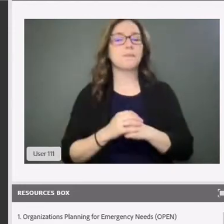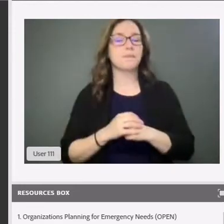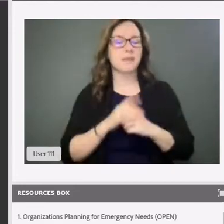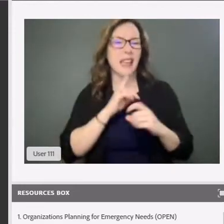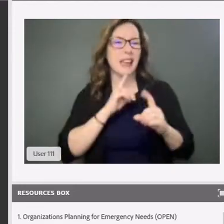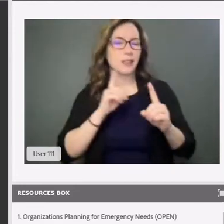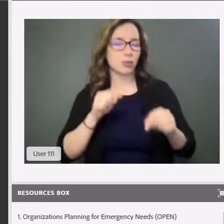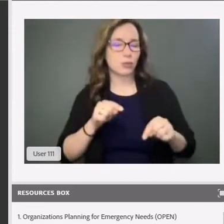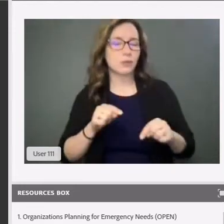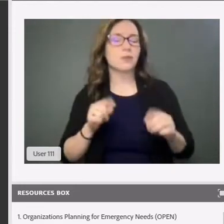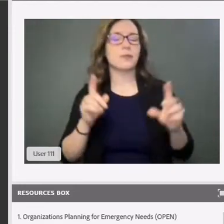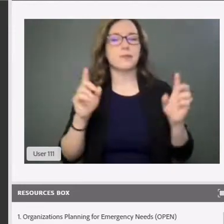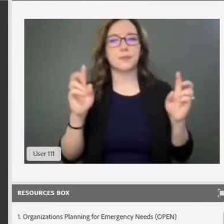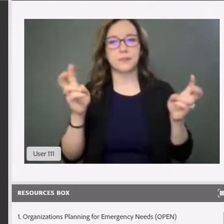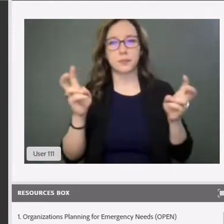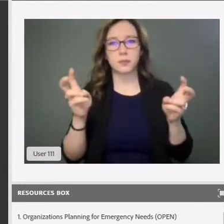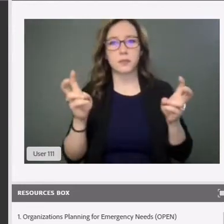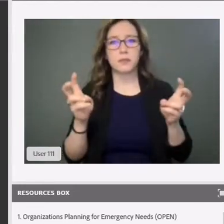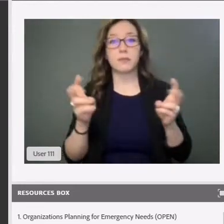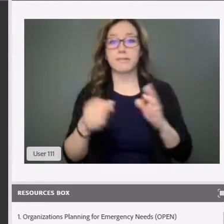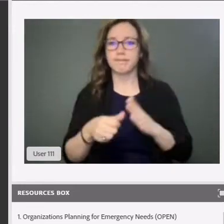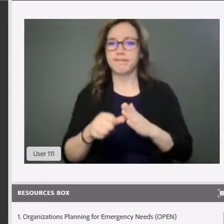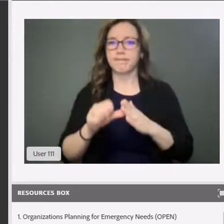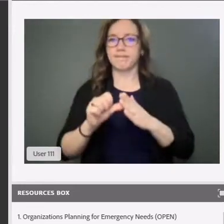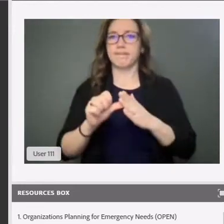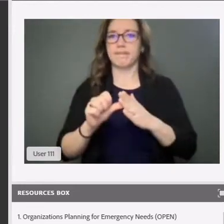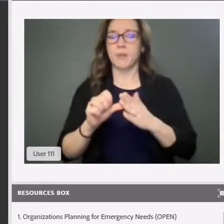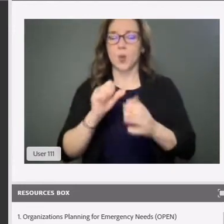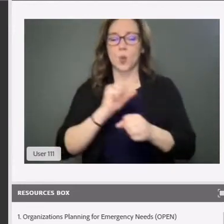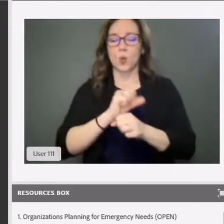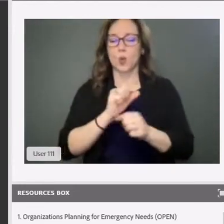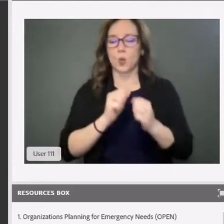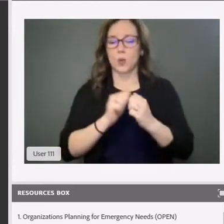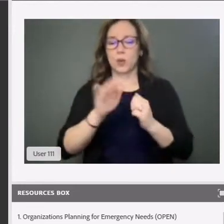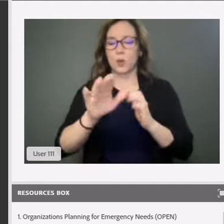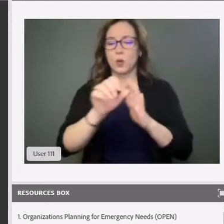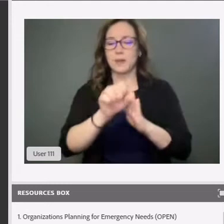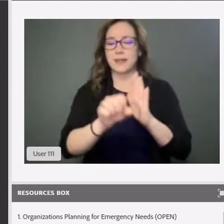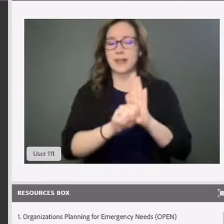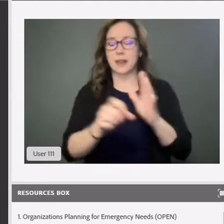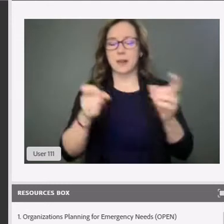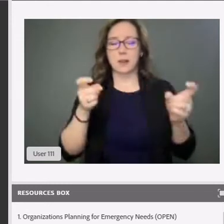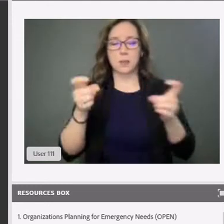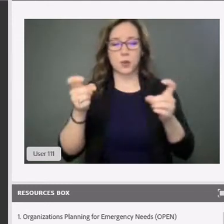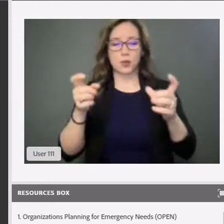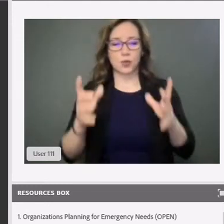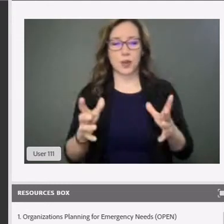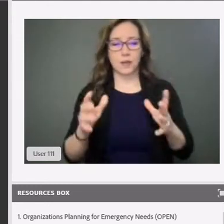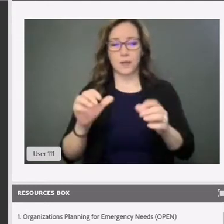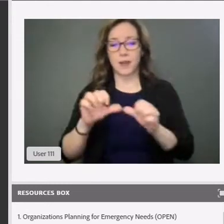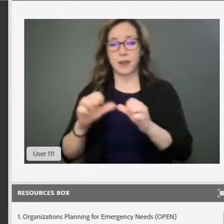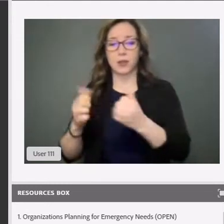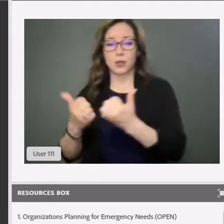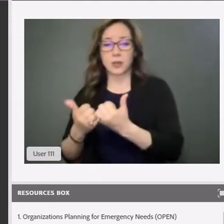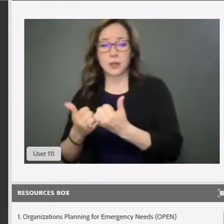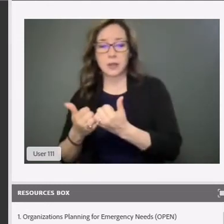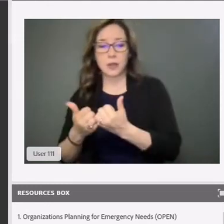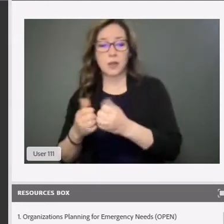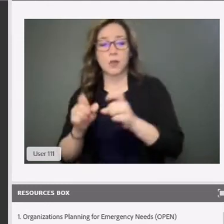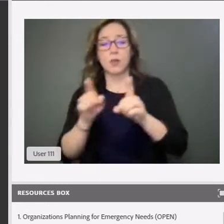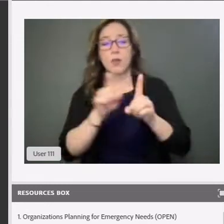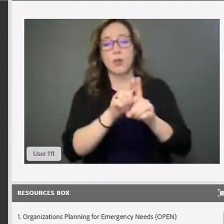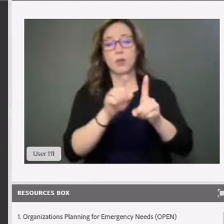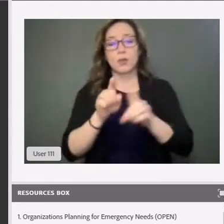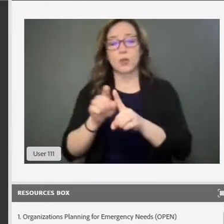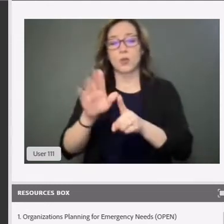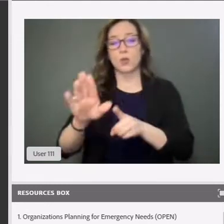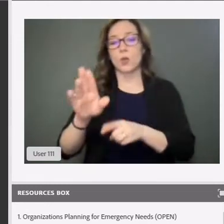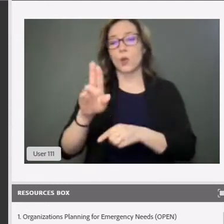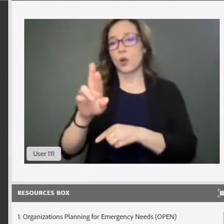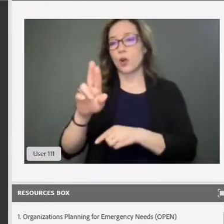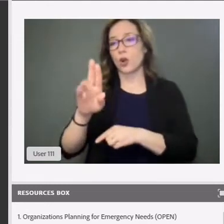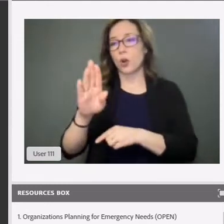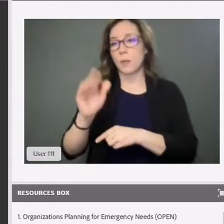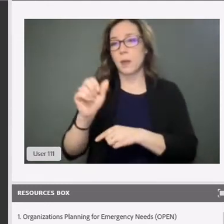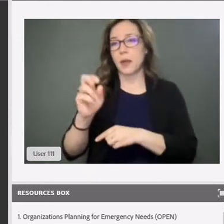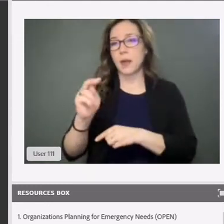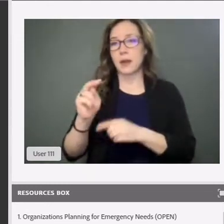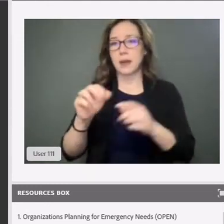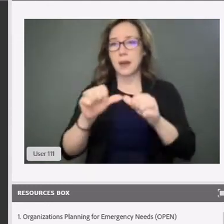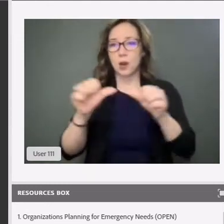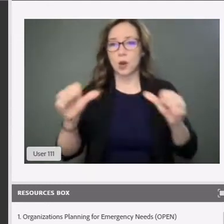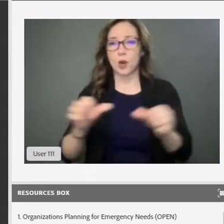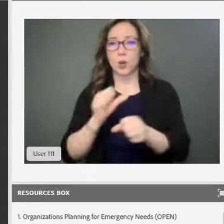can't stress this enough, we recommend you work with your state administrative agency and or your urban area working